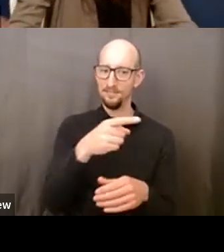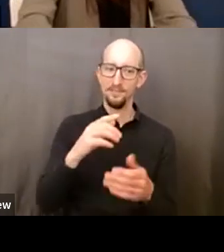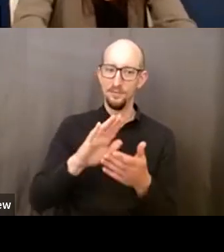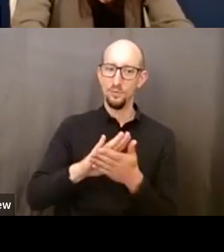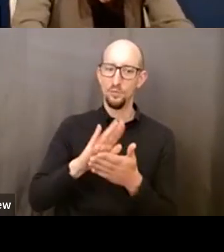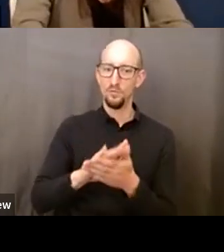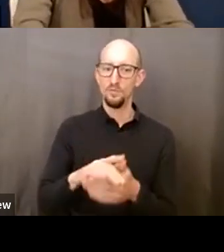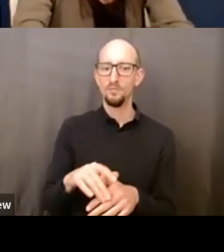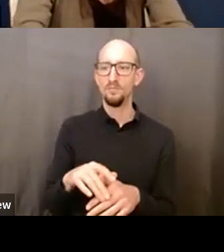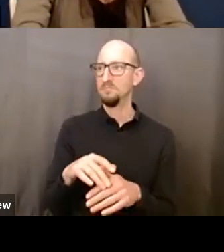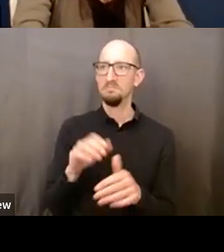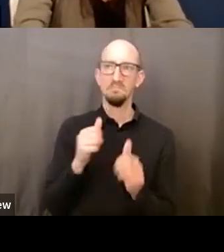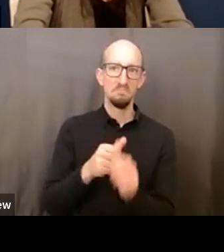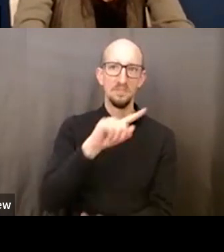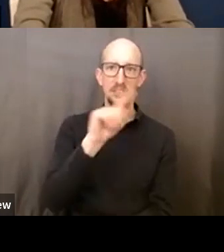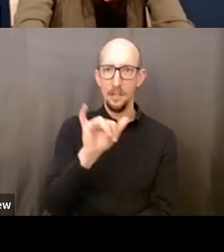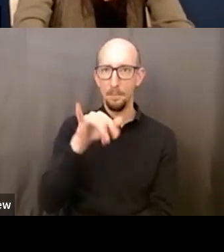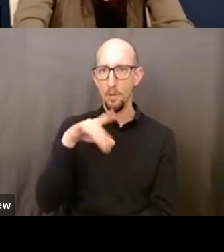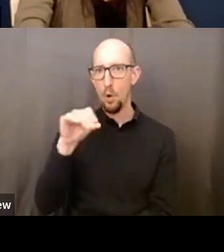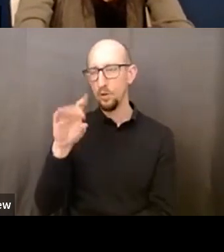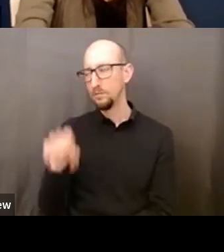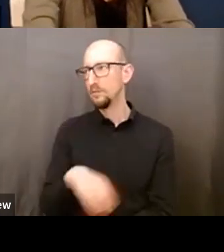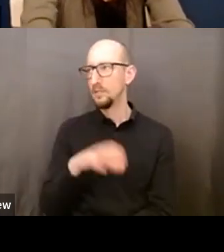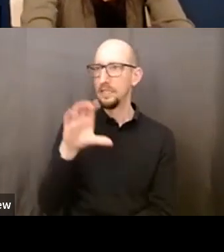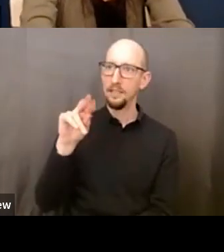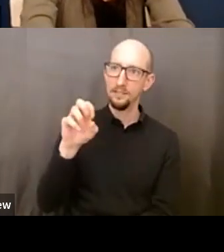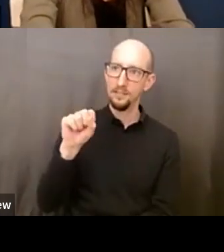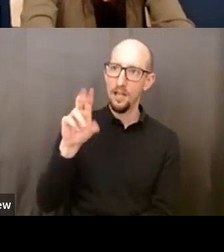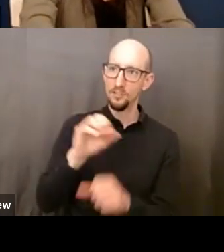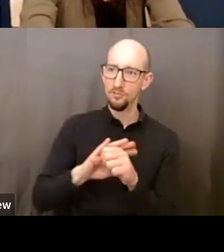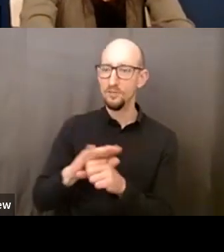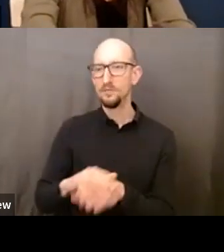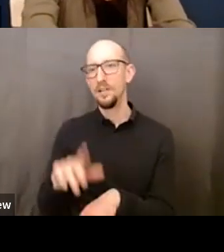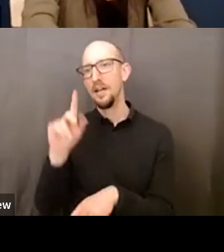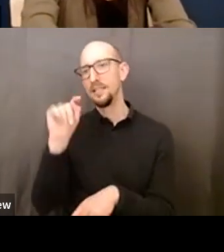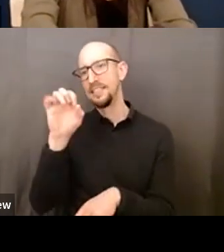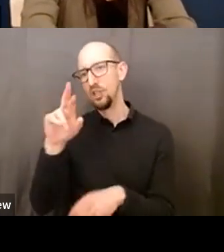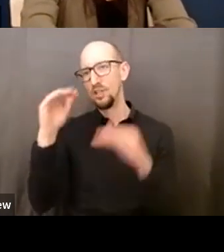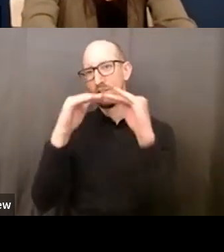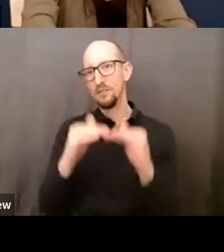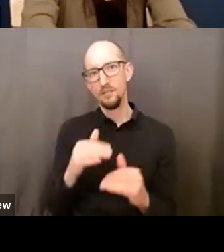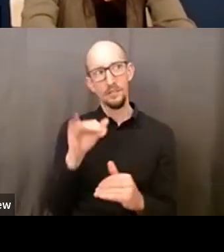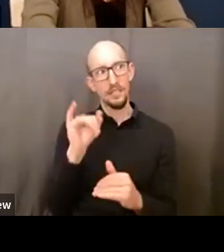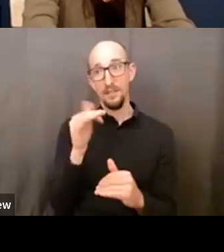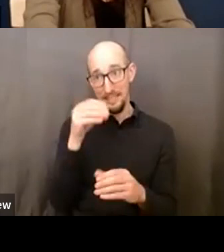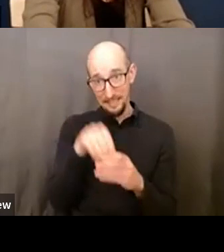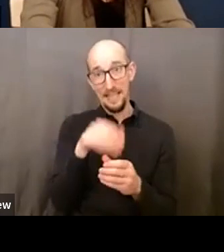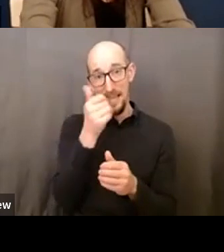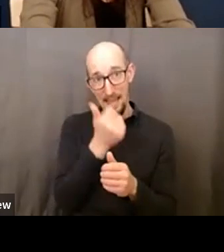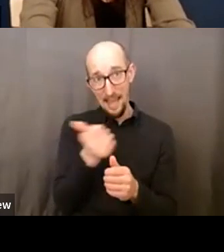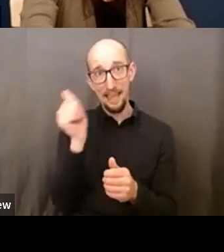by zip code or by census tract or by tier. When you have disparity within any of those